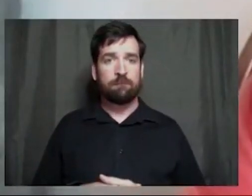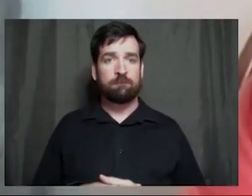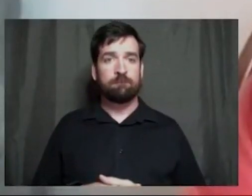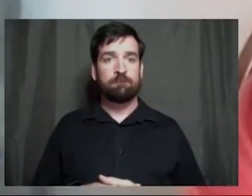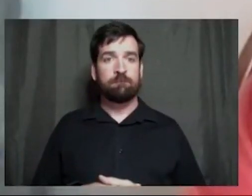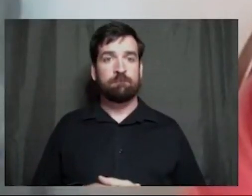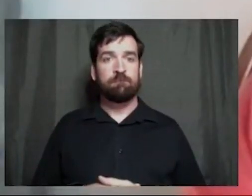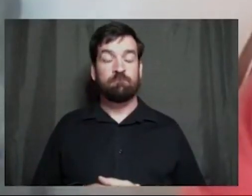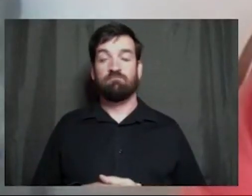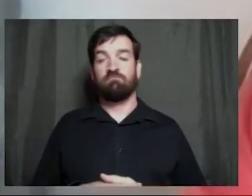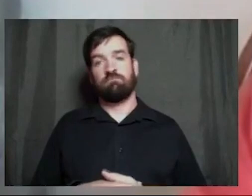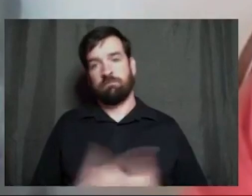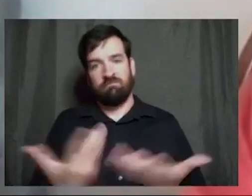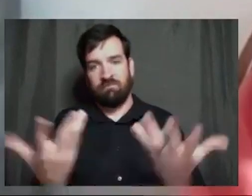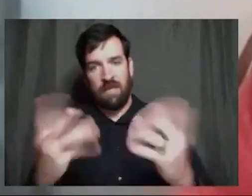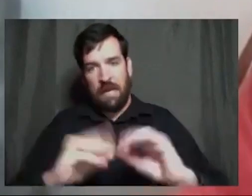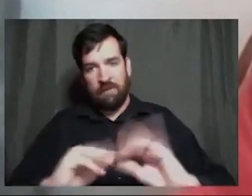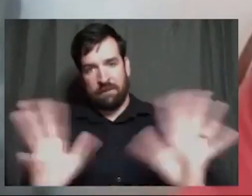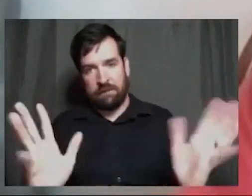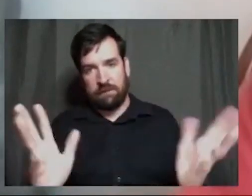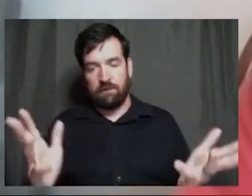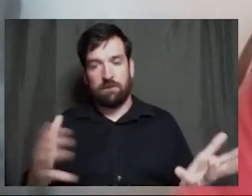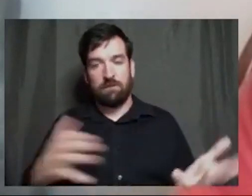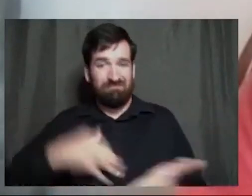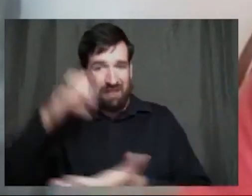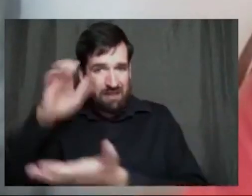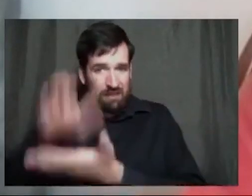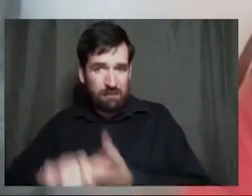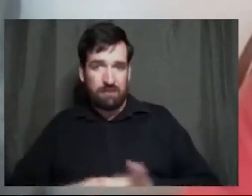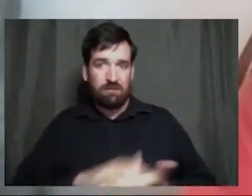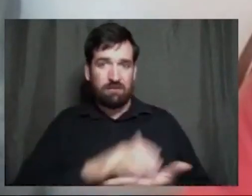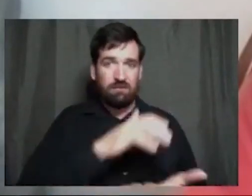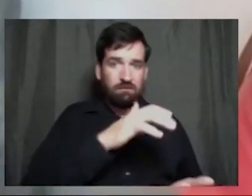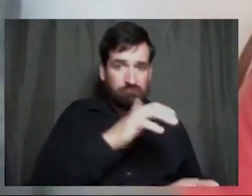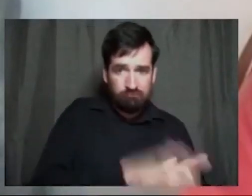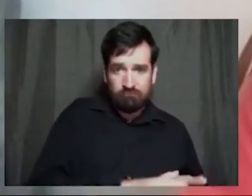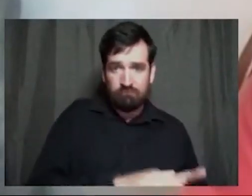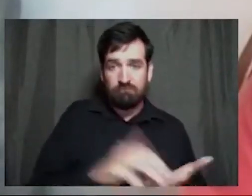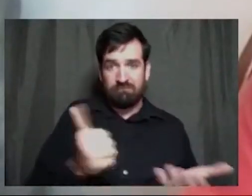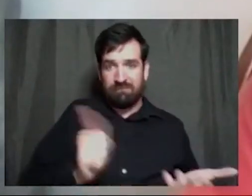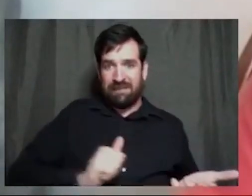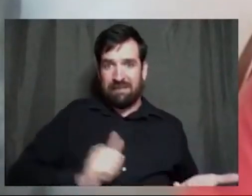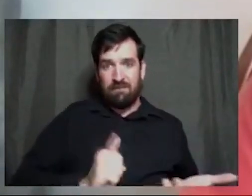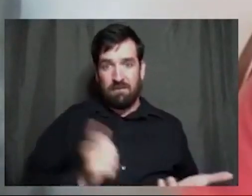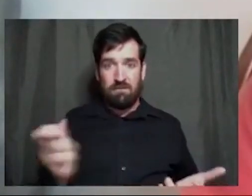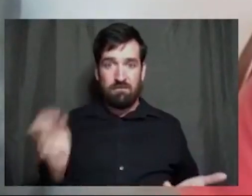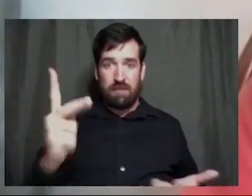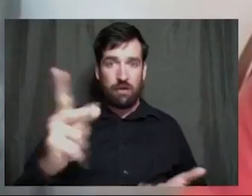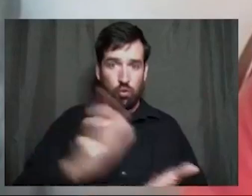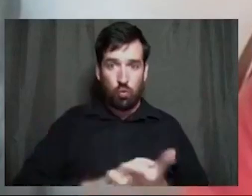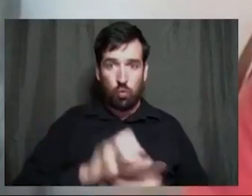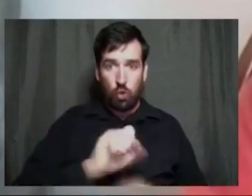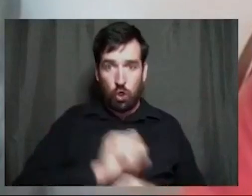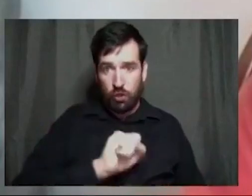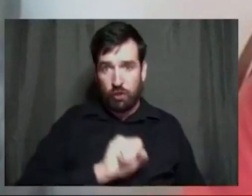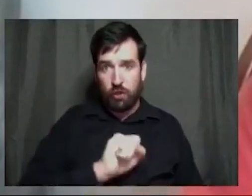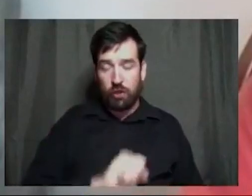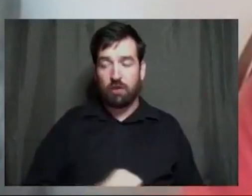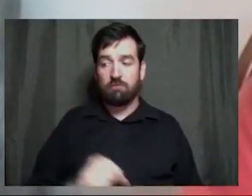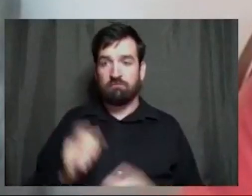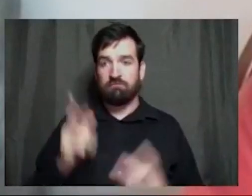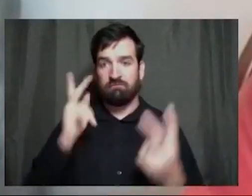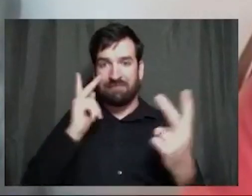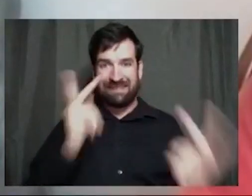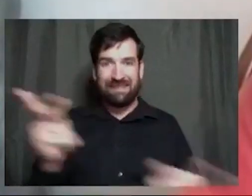I mean, obviously adding, my husband and I both going back to work and her seeing the vaccinated adults in her